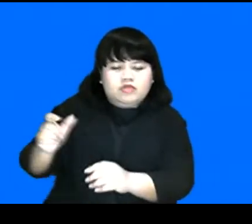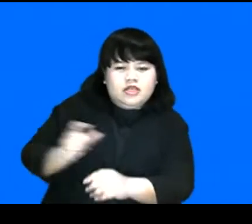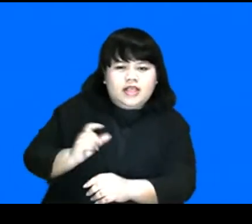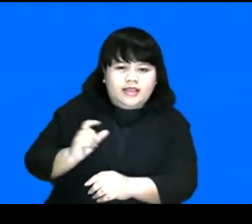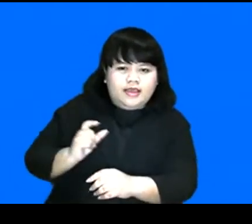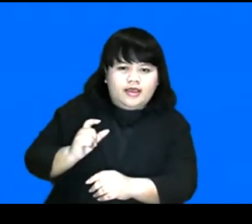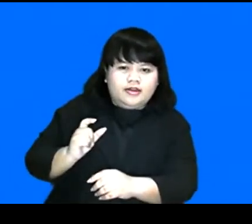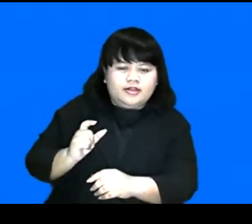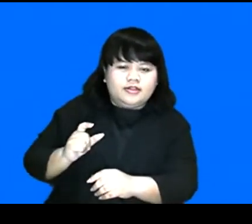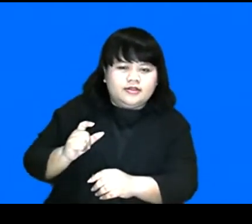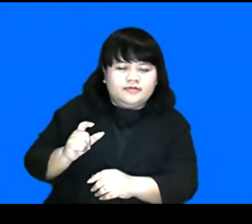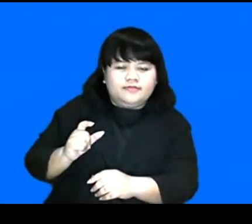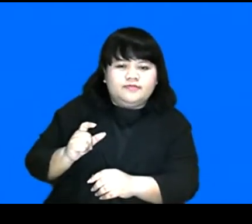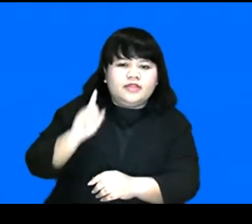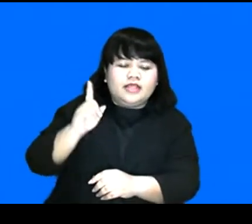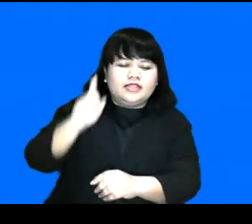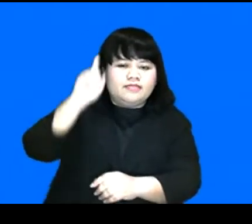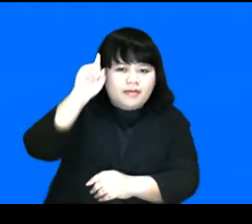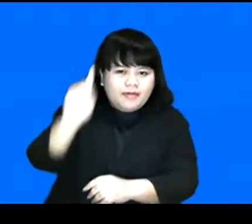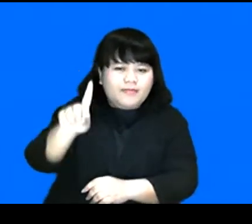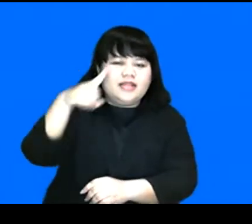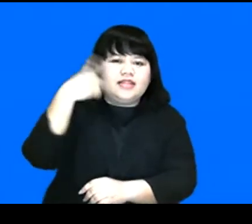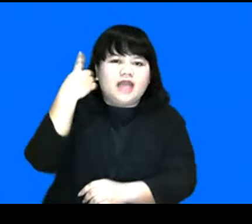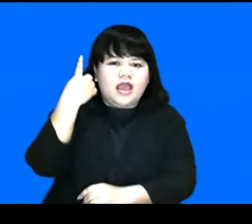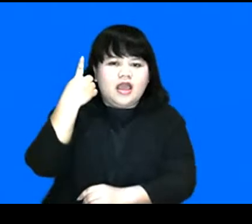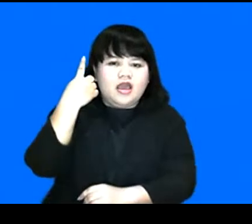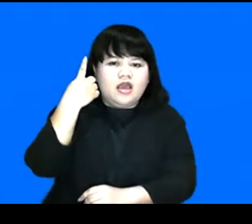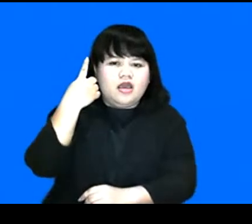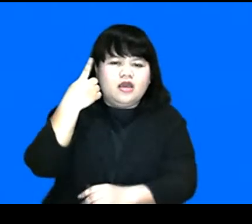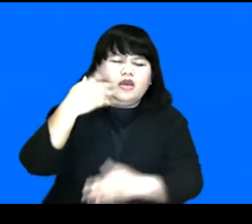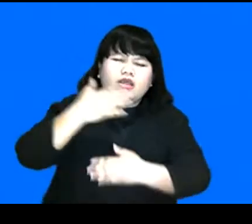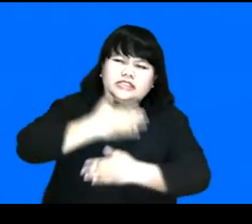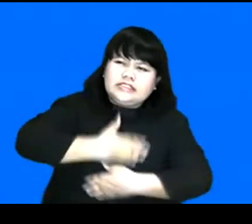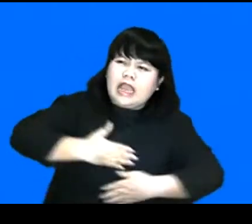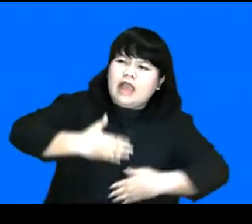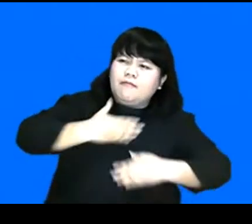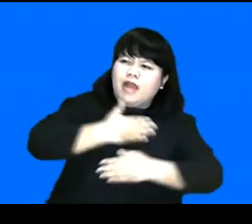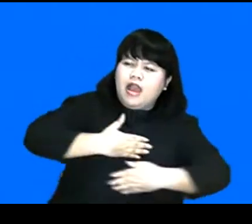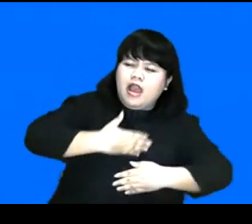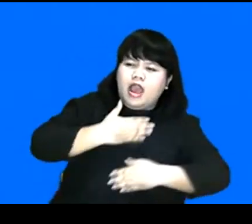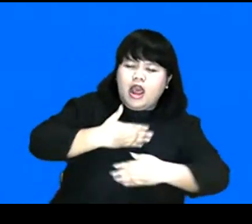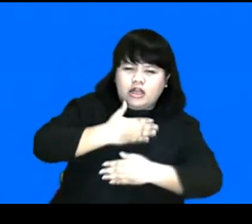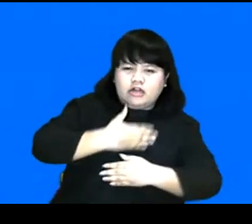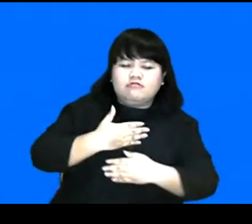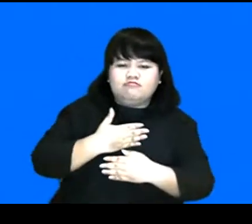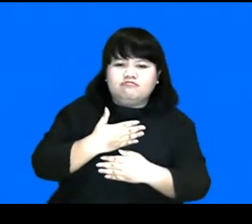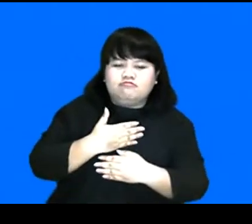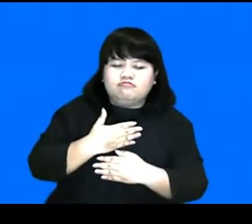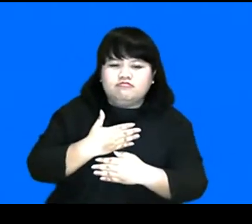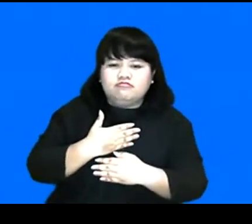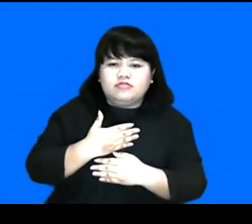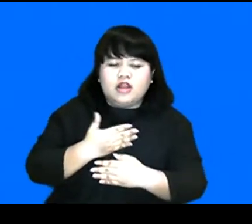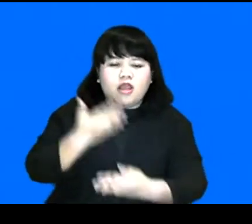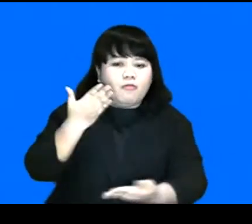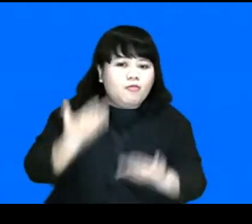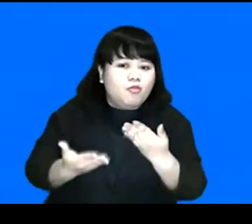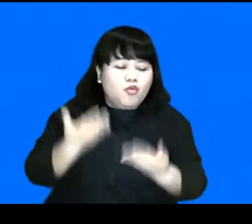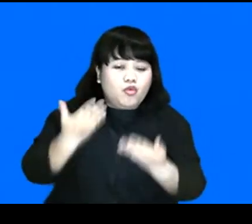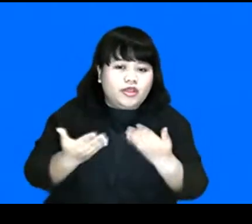know, too cozy with them, then maybe the burden on you can be brought down. So I think we need